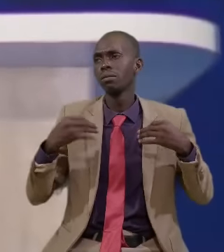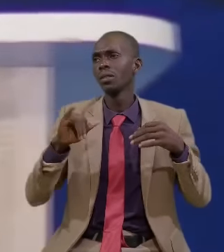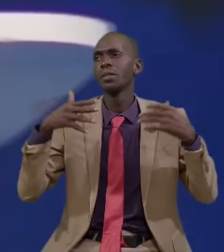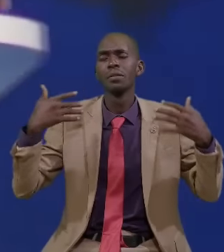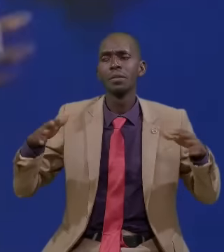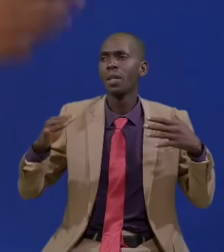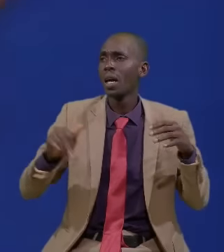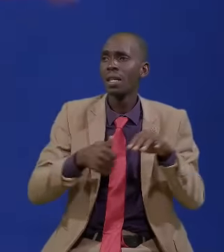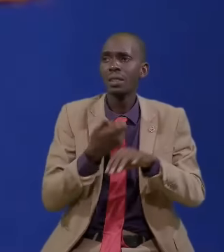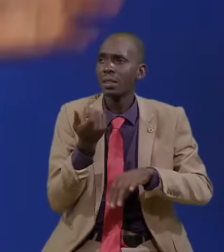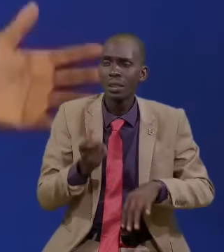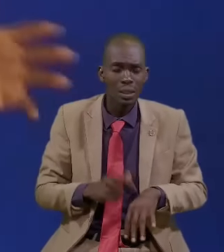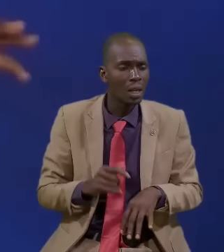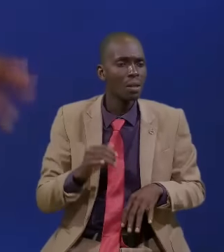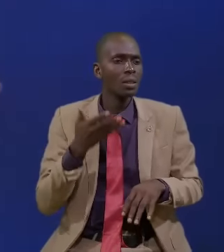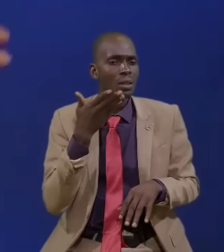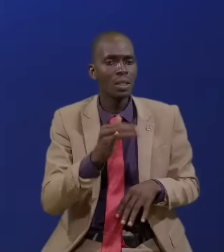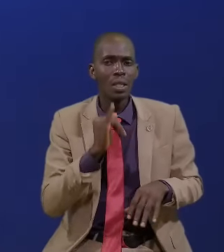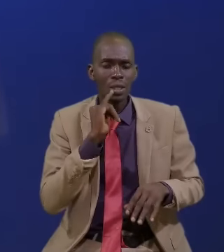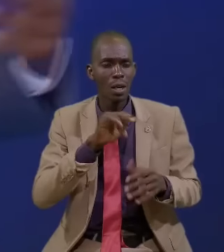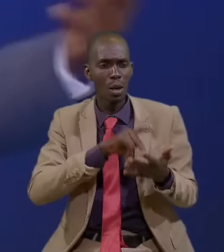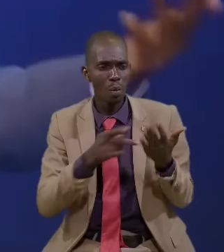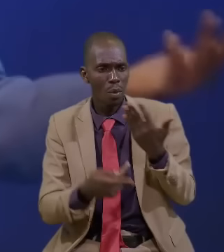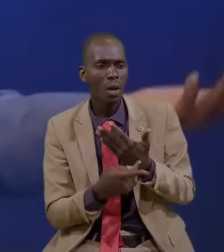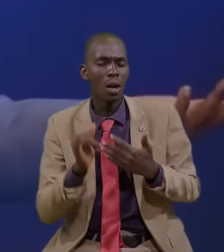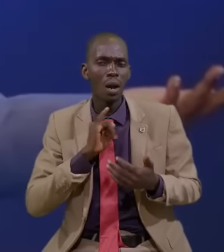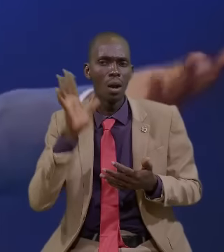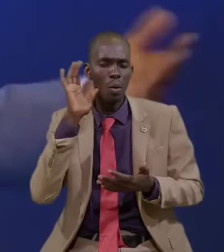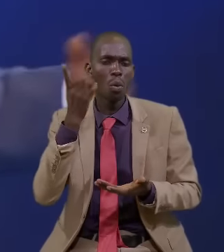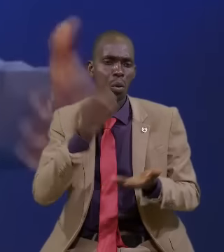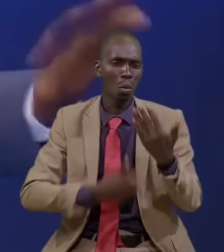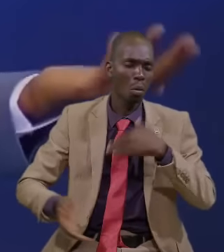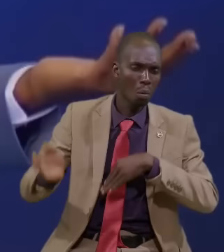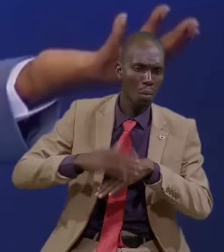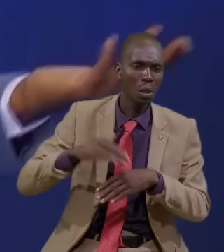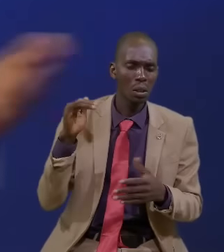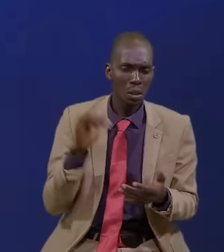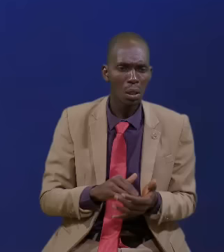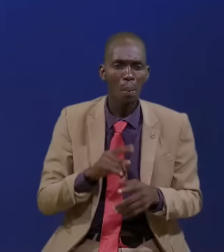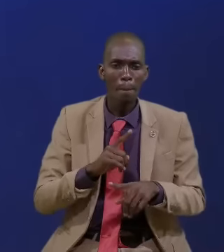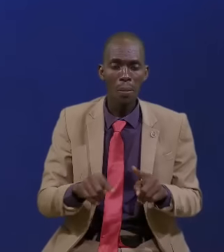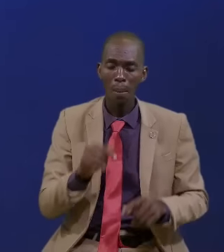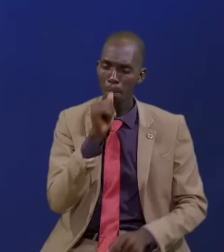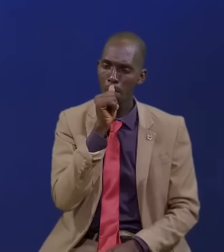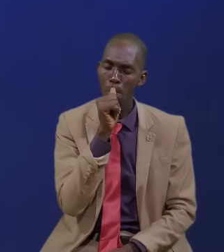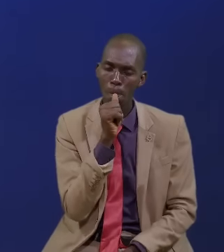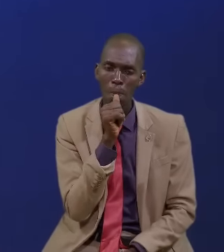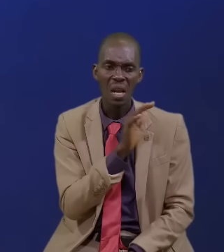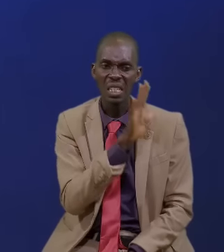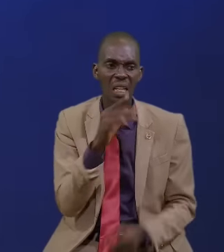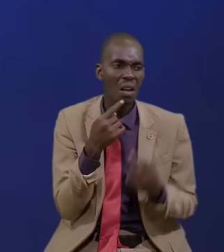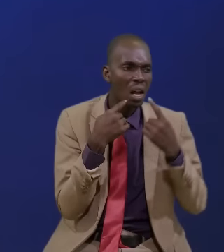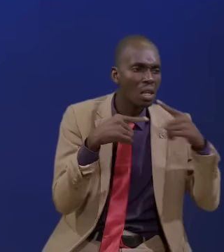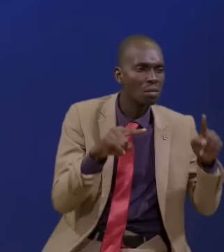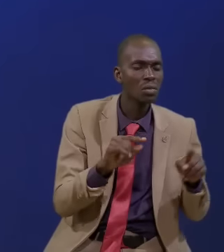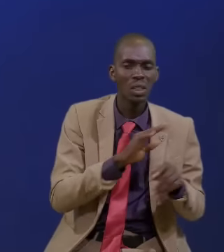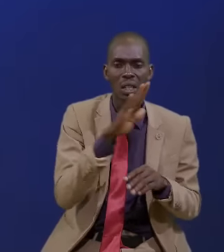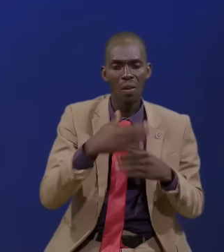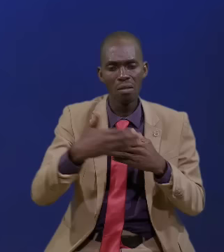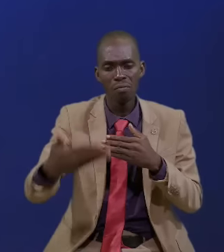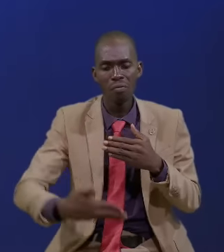there's another crusade, I'm coming back again. And they never talked to anybody. They never touched anybody. They never invite anybody. But you know,